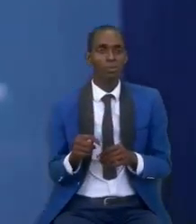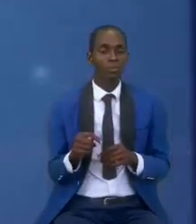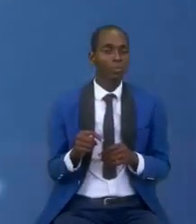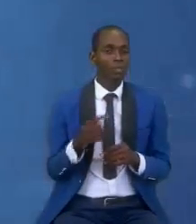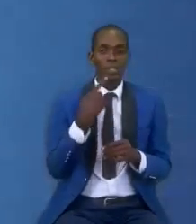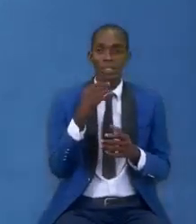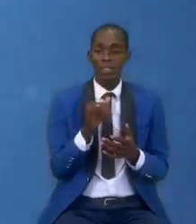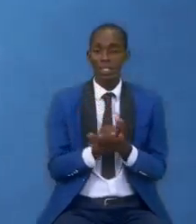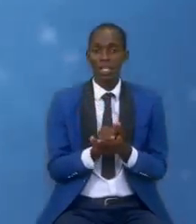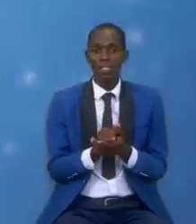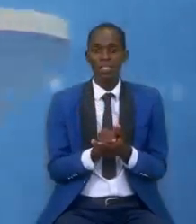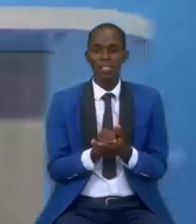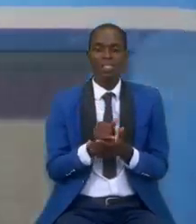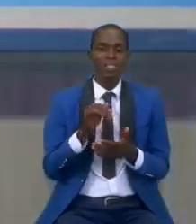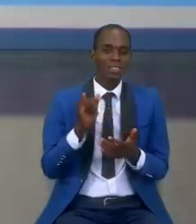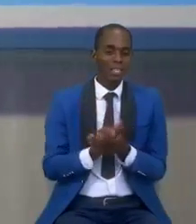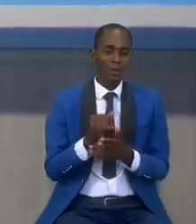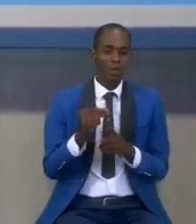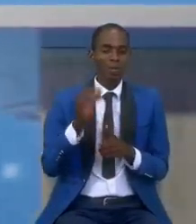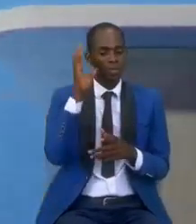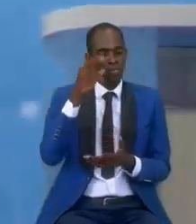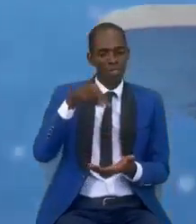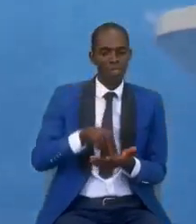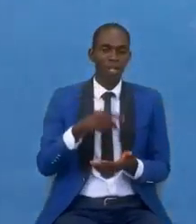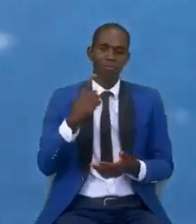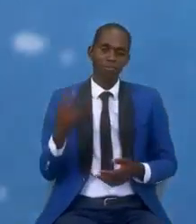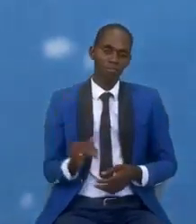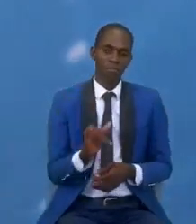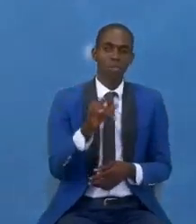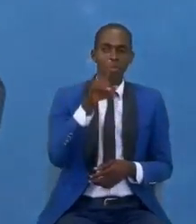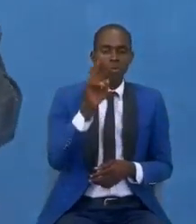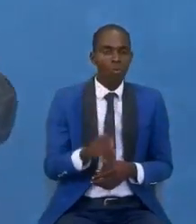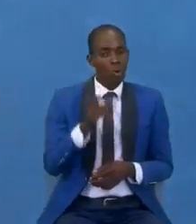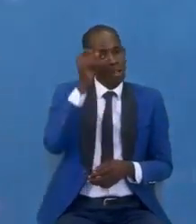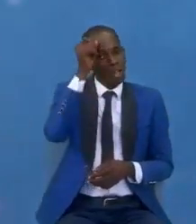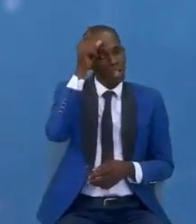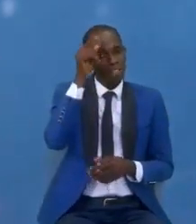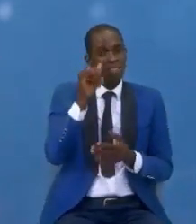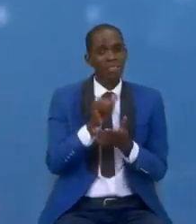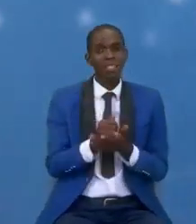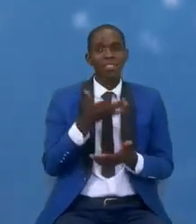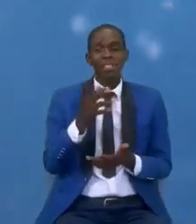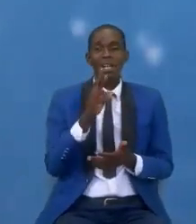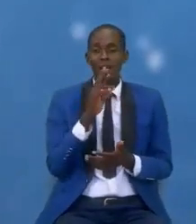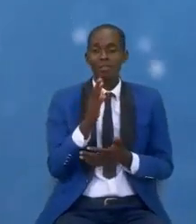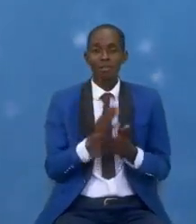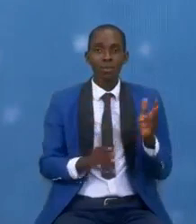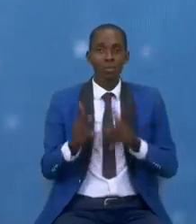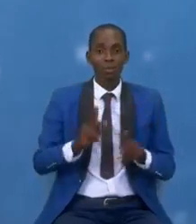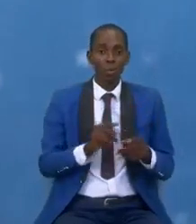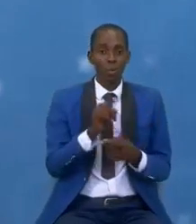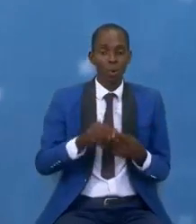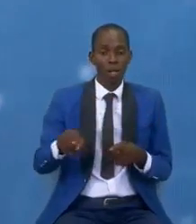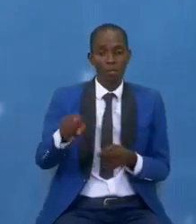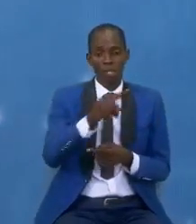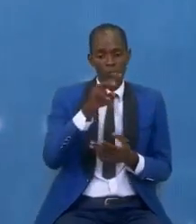You understand, there are different people. When they read the Bible, they don't read the Bible with their